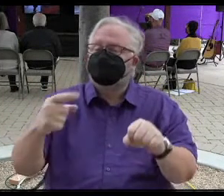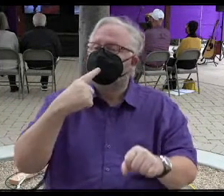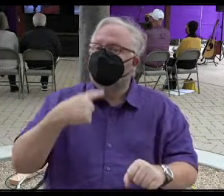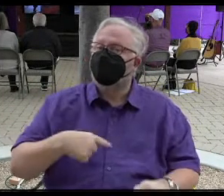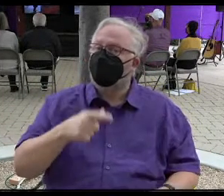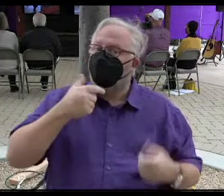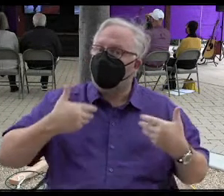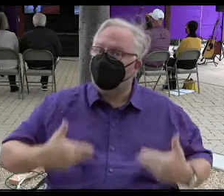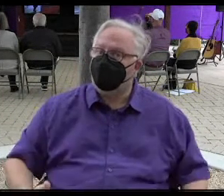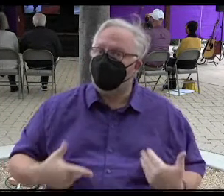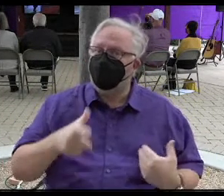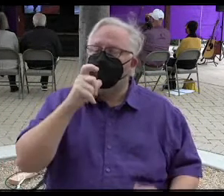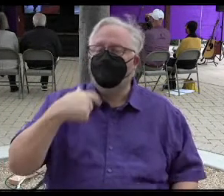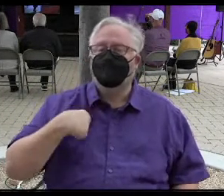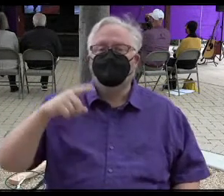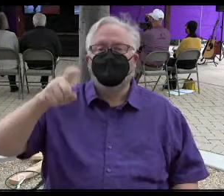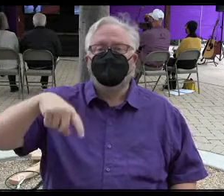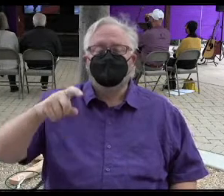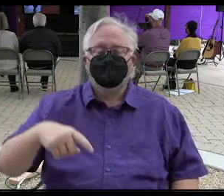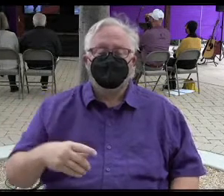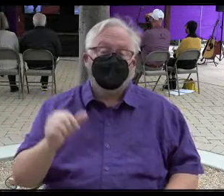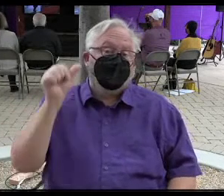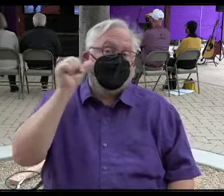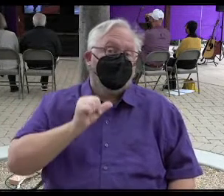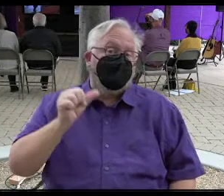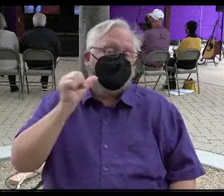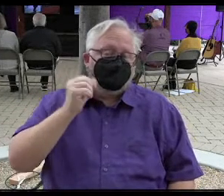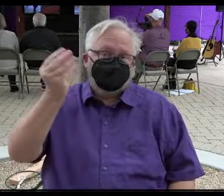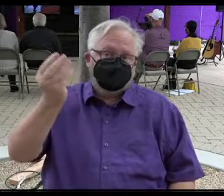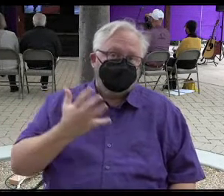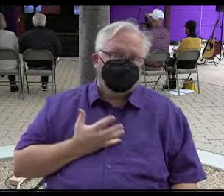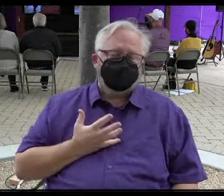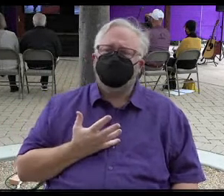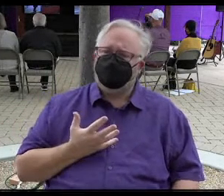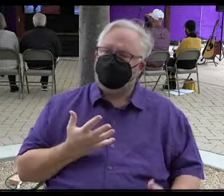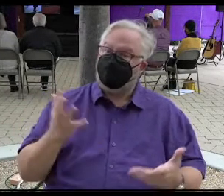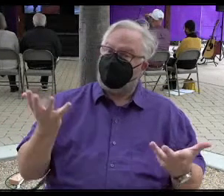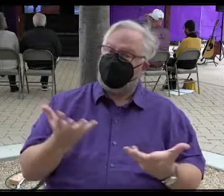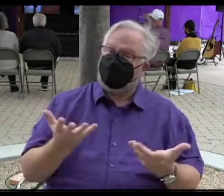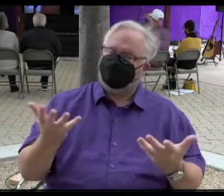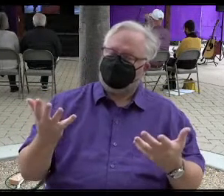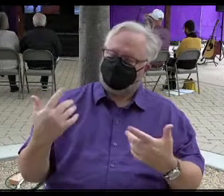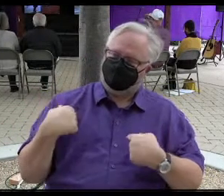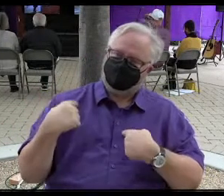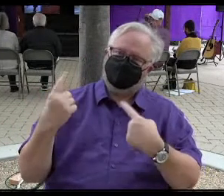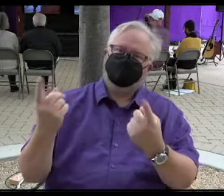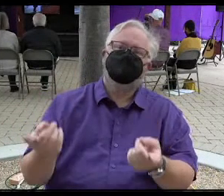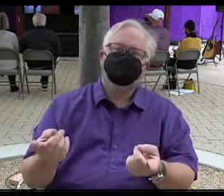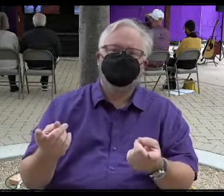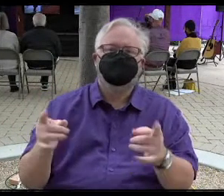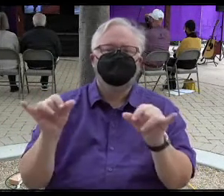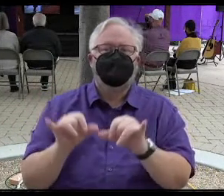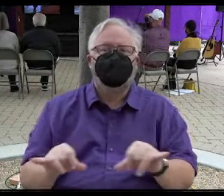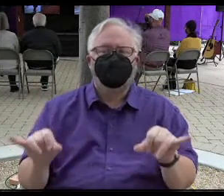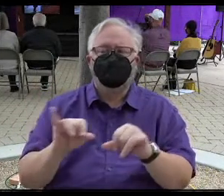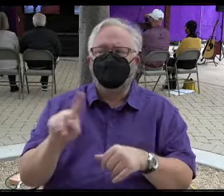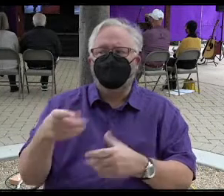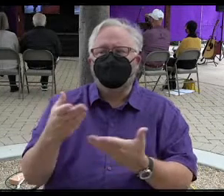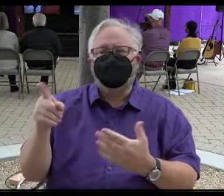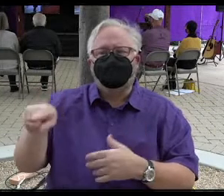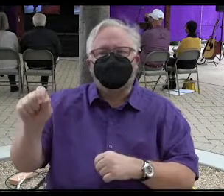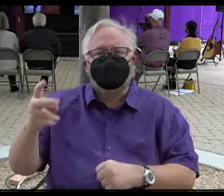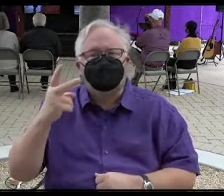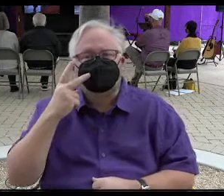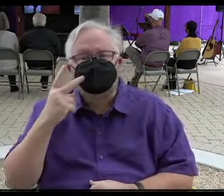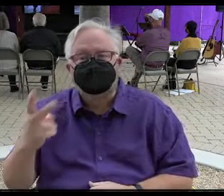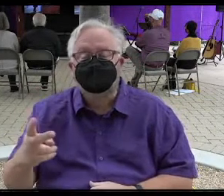who I'm meant to be. Auntie says, what has always been is all they're able to see.